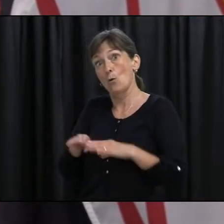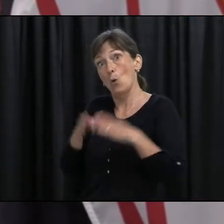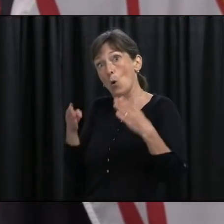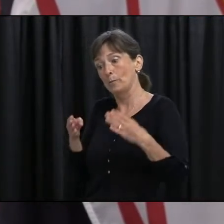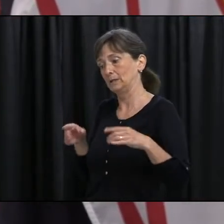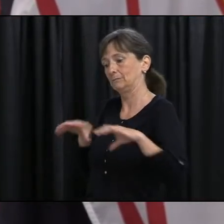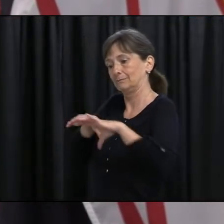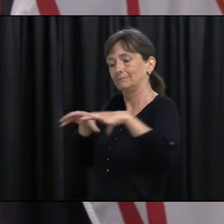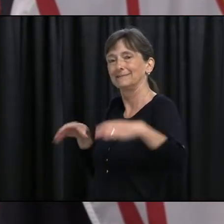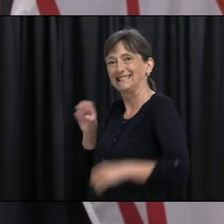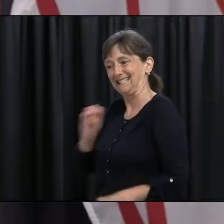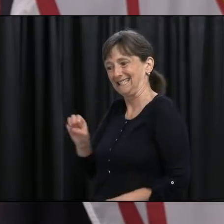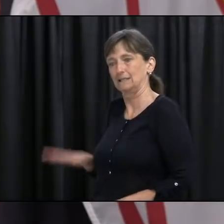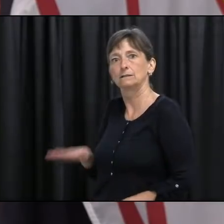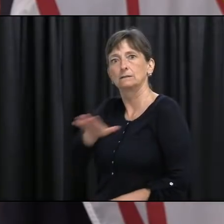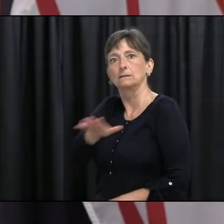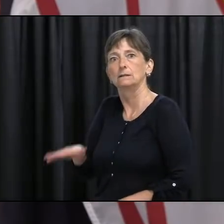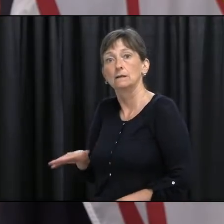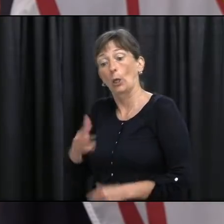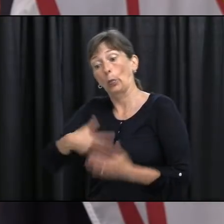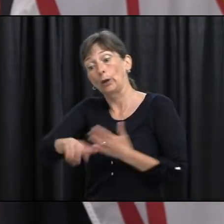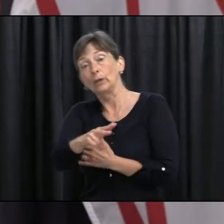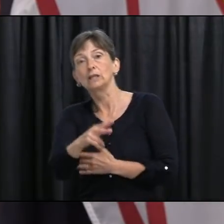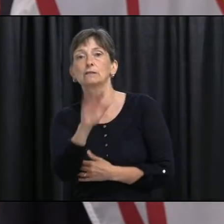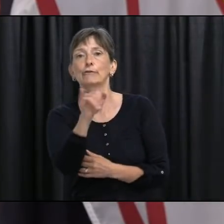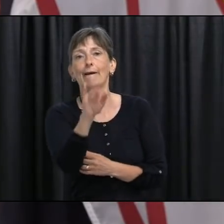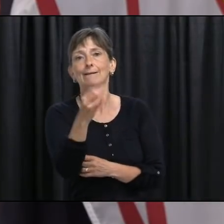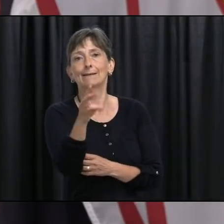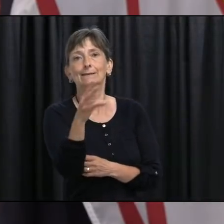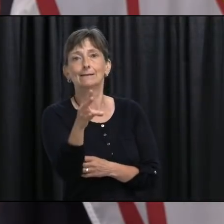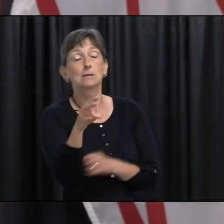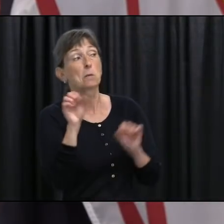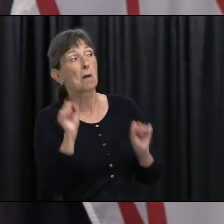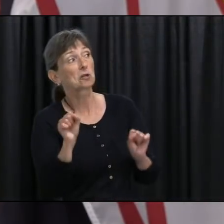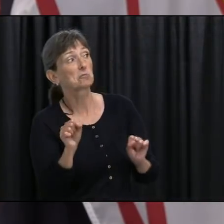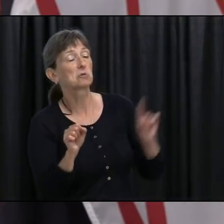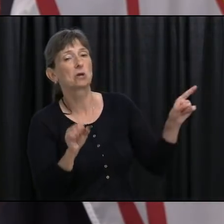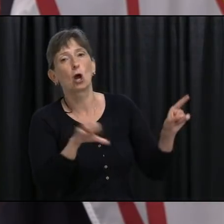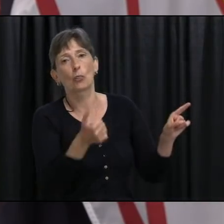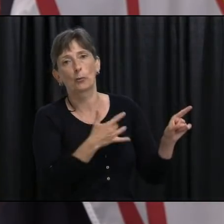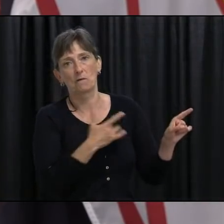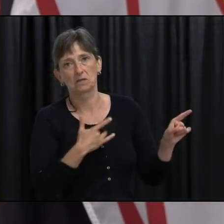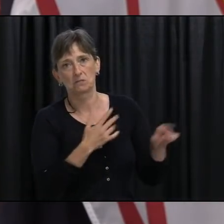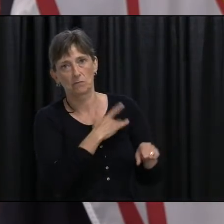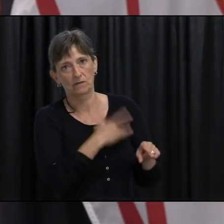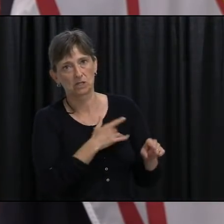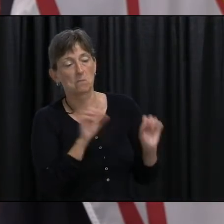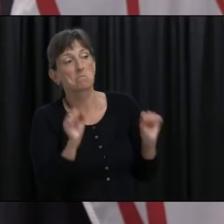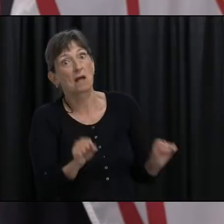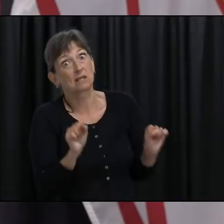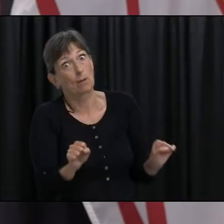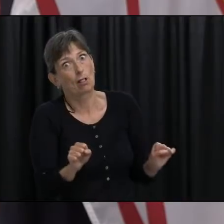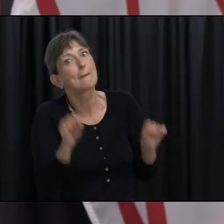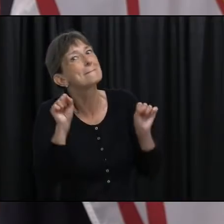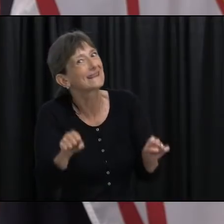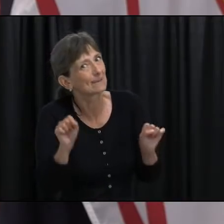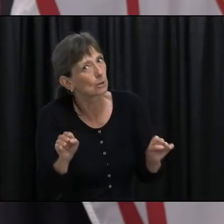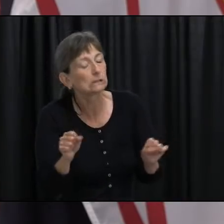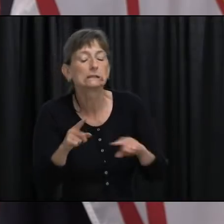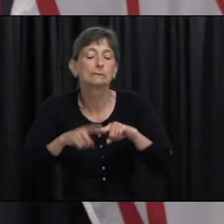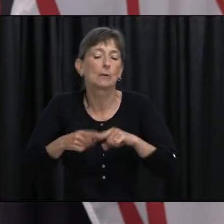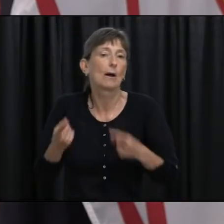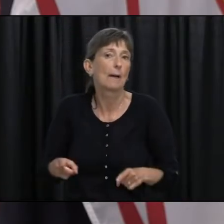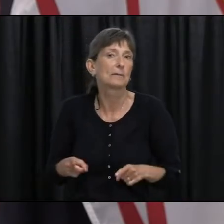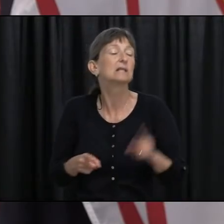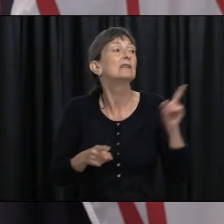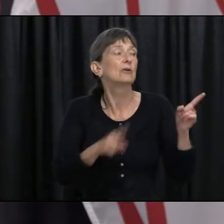see as, working with public health officials, of course, as the earliest possible date. Then they would be able to move into Newfoundland and Labrador and visit family